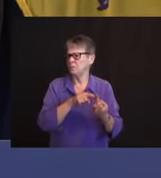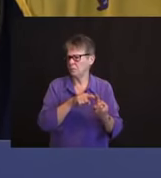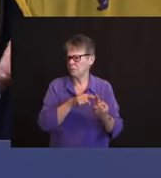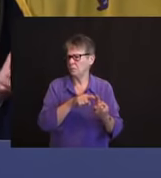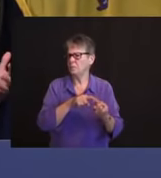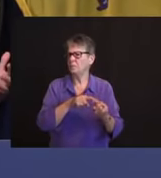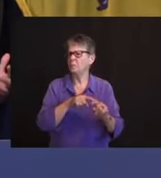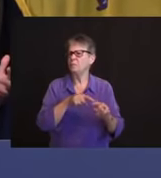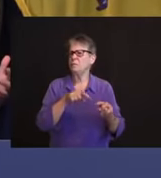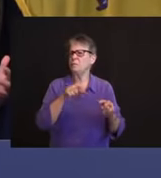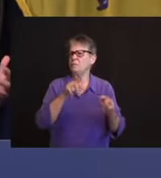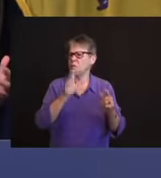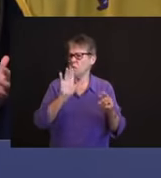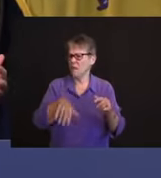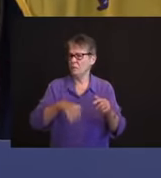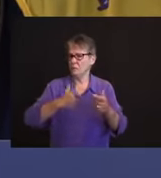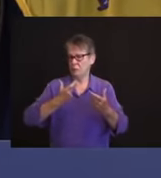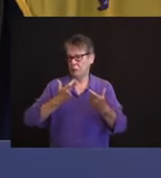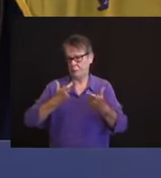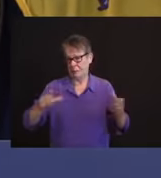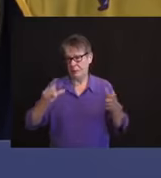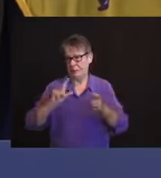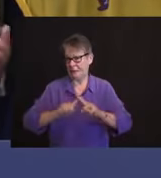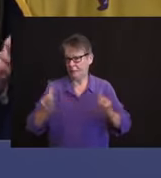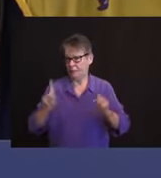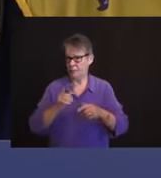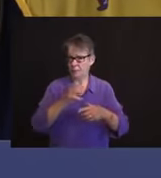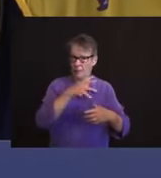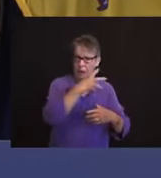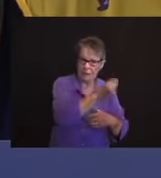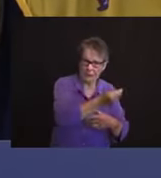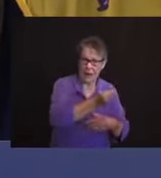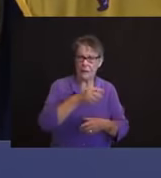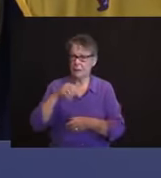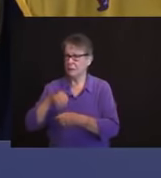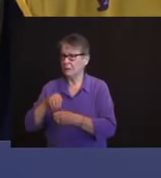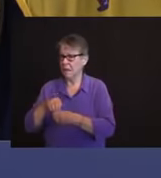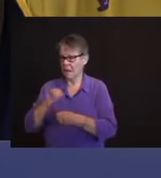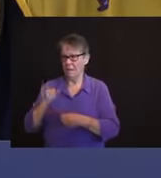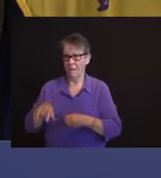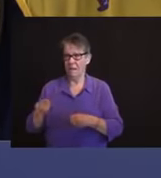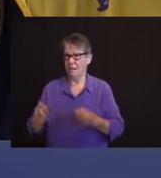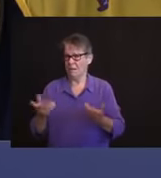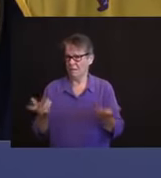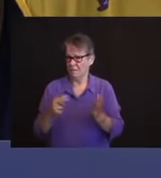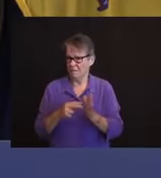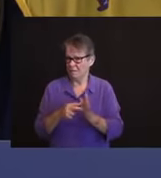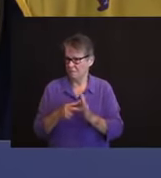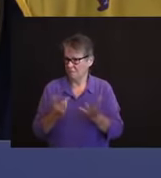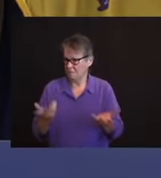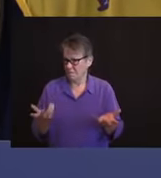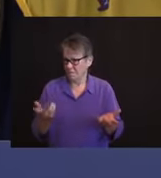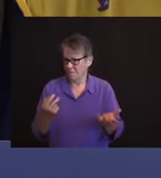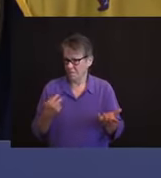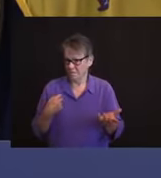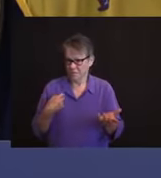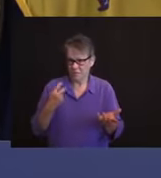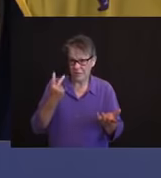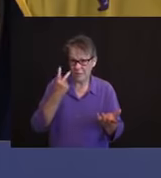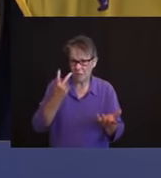I saw some packed beaches this weekend. I didn't see anybody willfully doing anything silly. There weren't a lot of face masks. The face